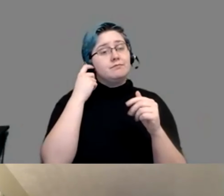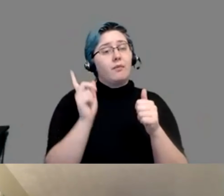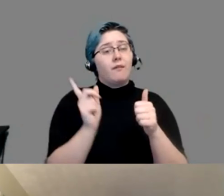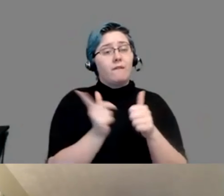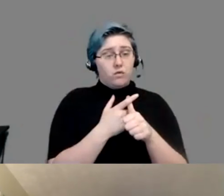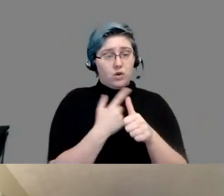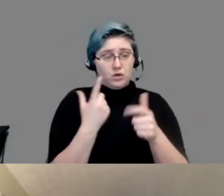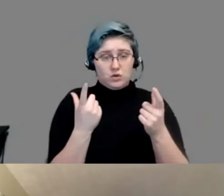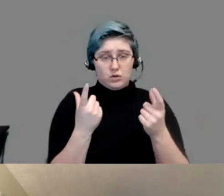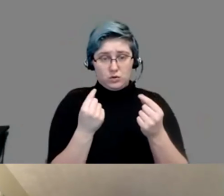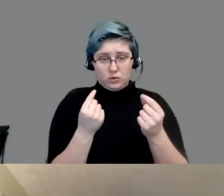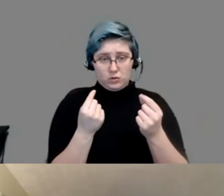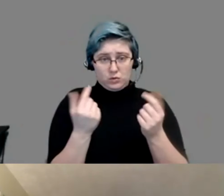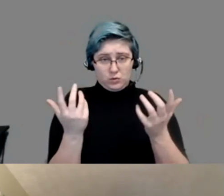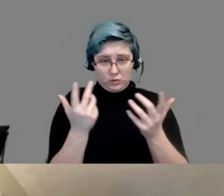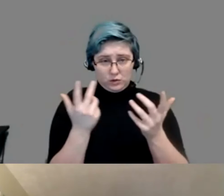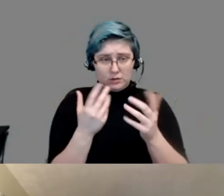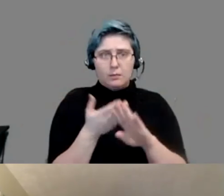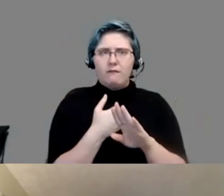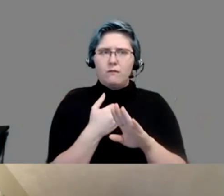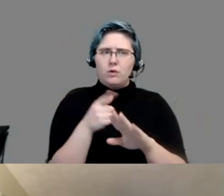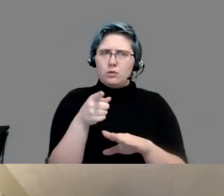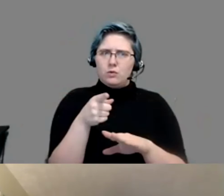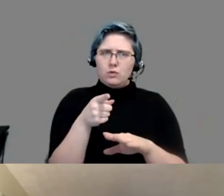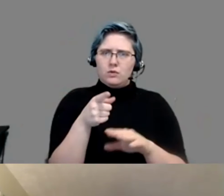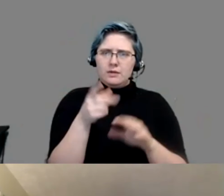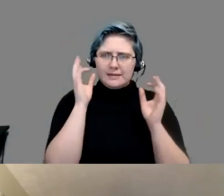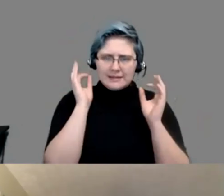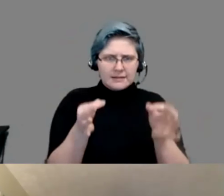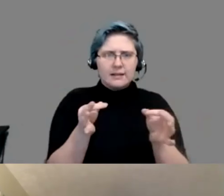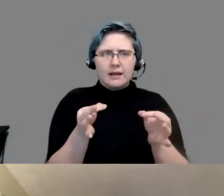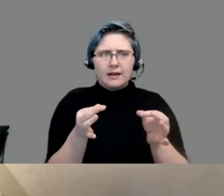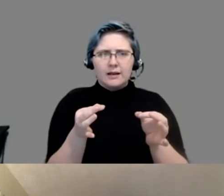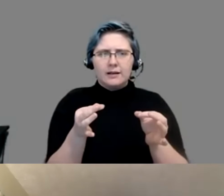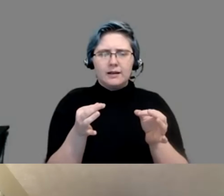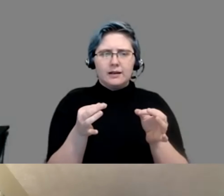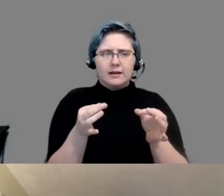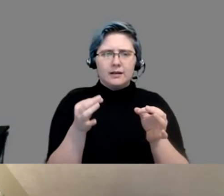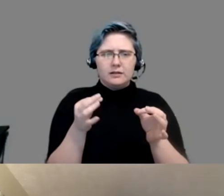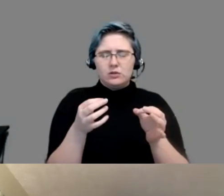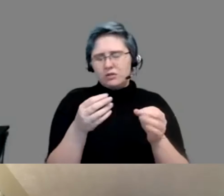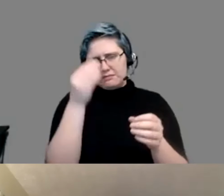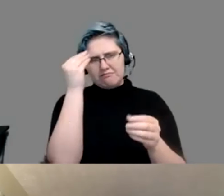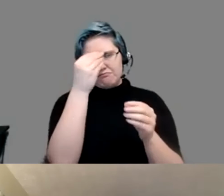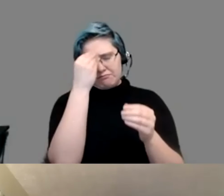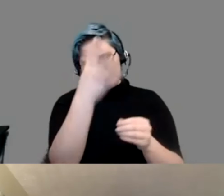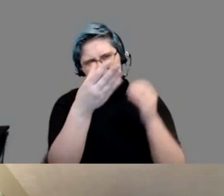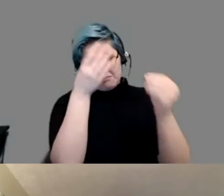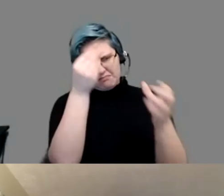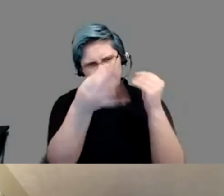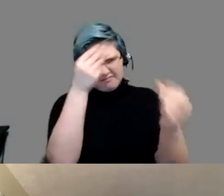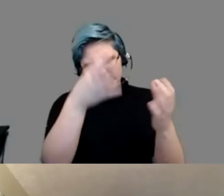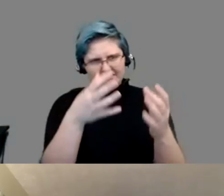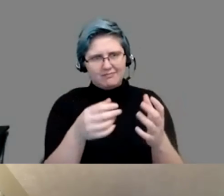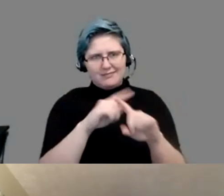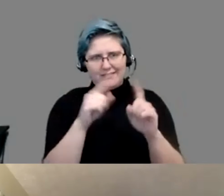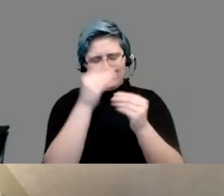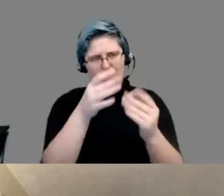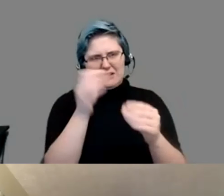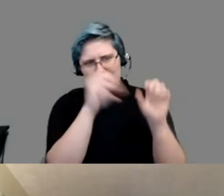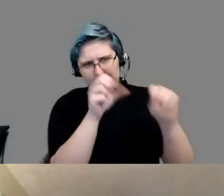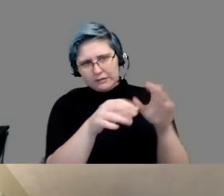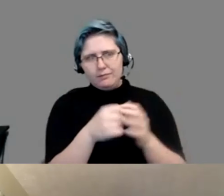that you want to check out first before you decide to throw everything at them is that, do they